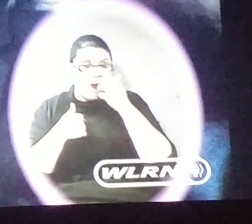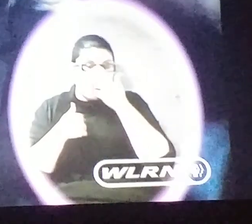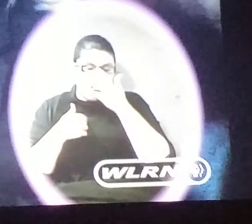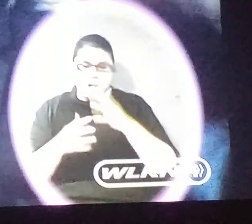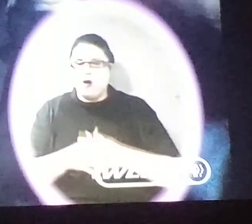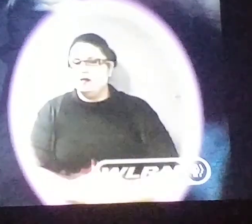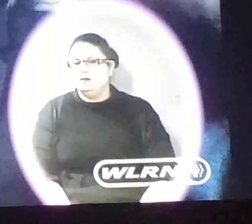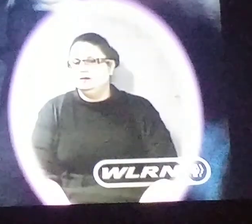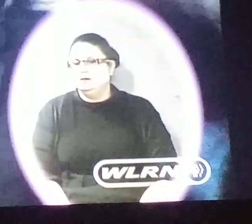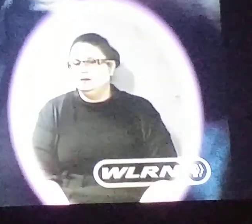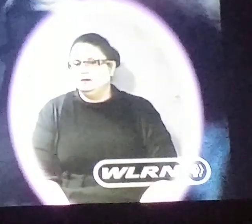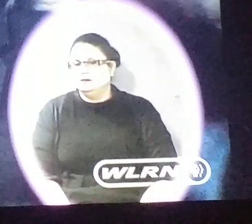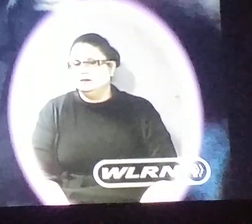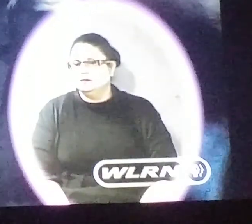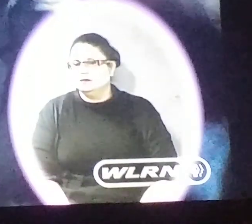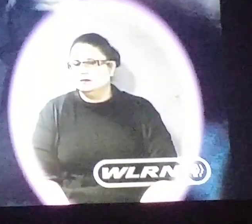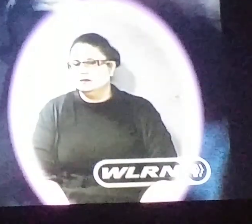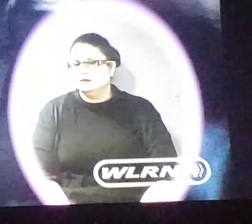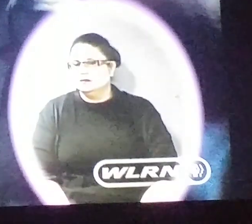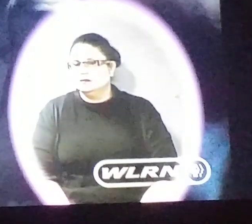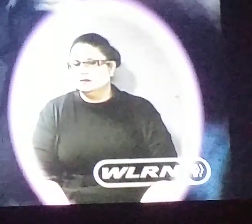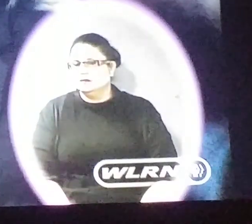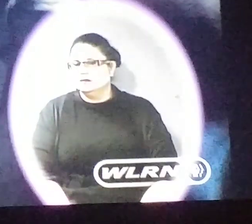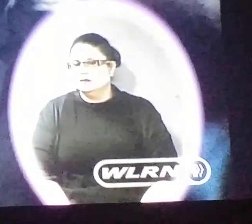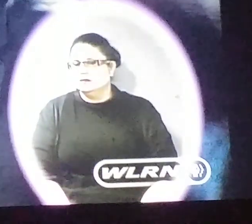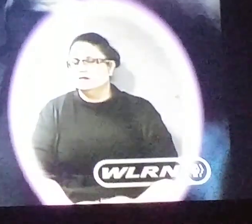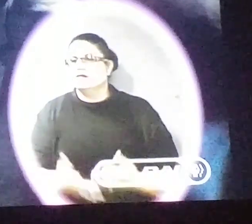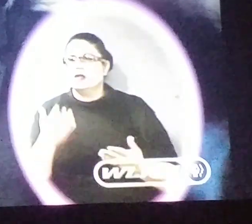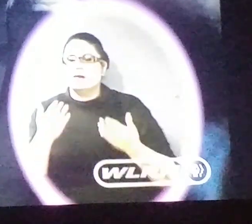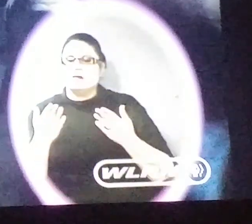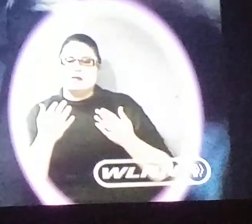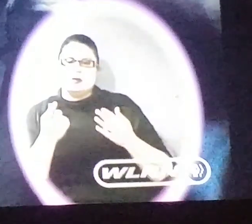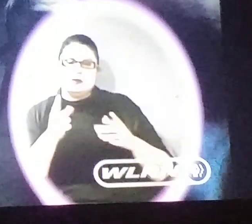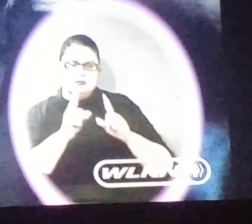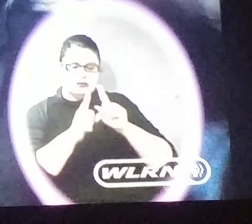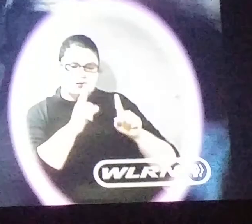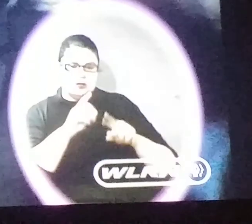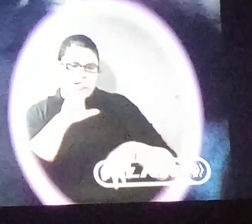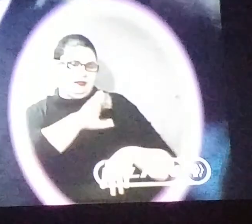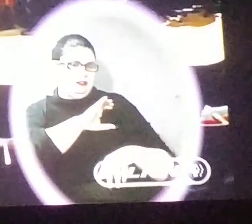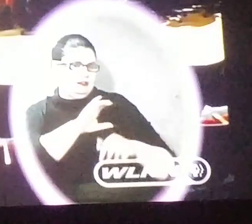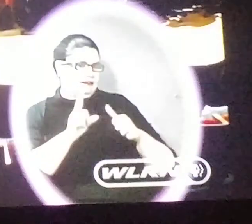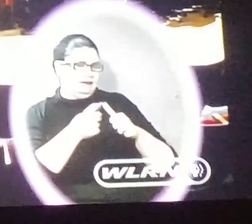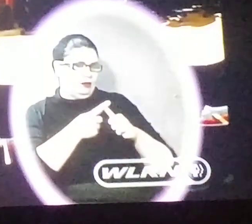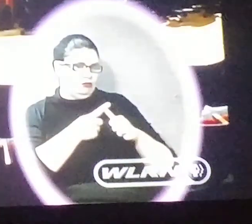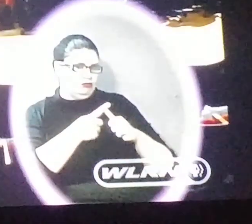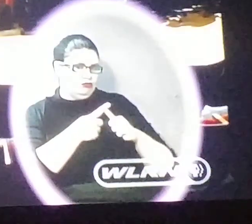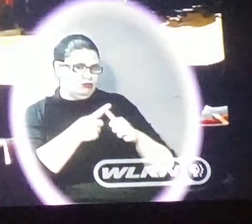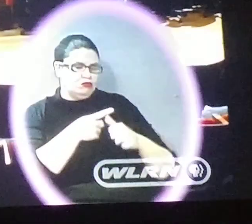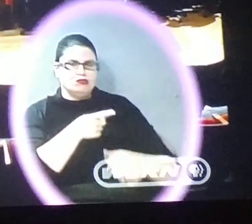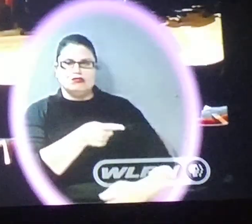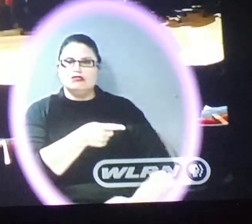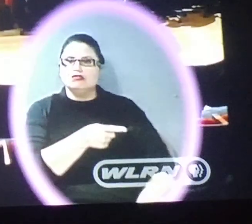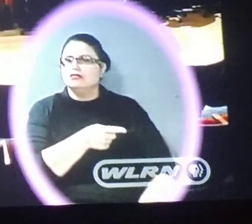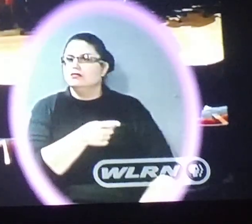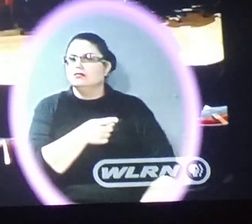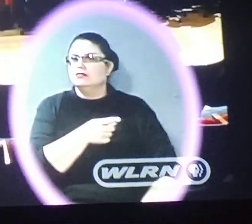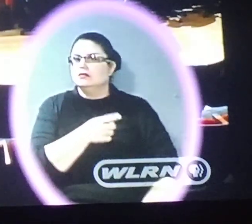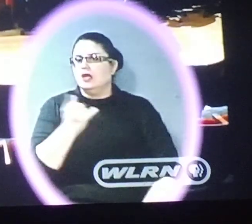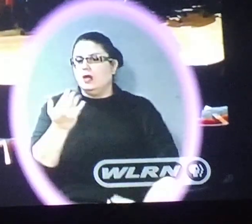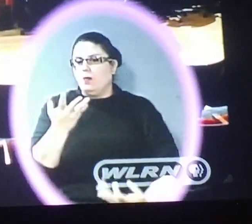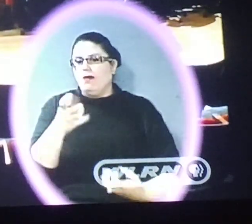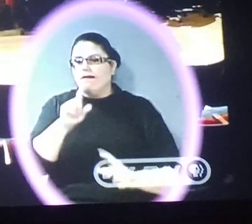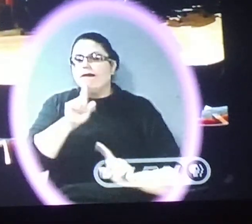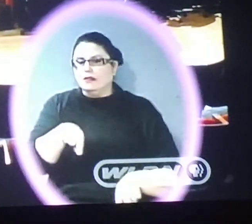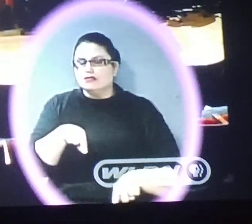maybe we should speak to the chief about that, if you don't mind. Thank you. I'd like a response, and it doesn't have to be right this moment, but we'd